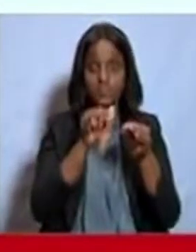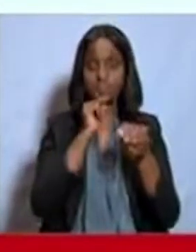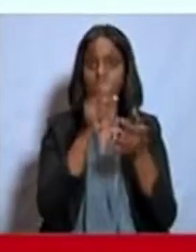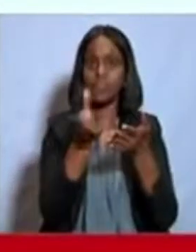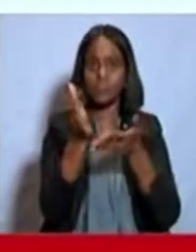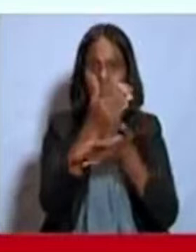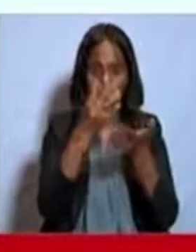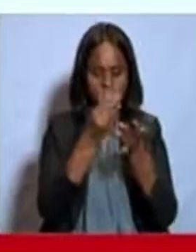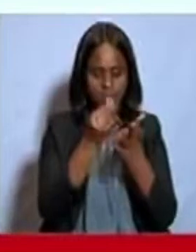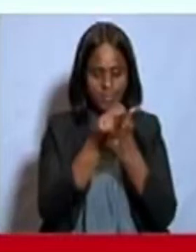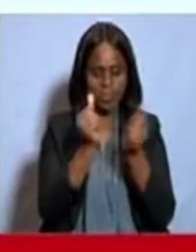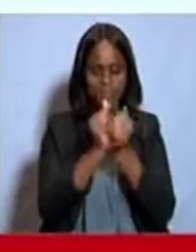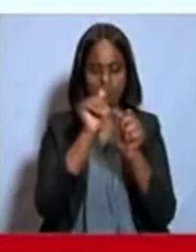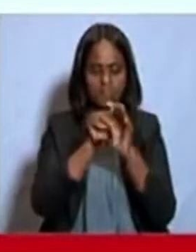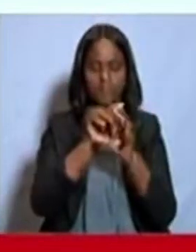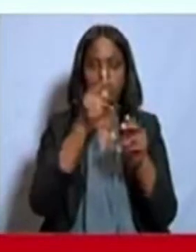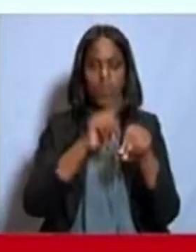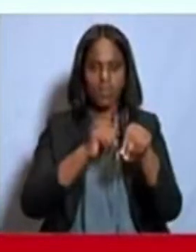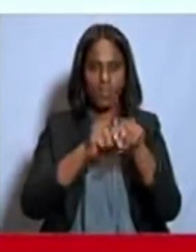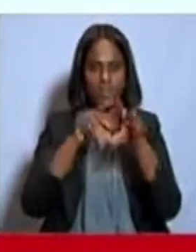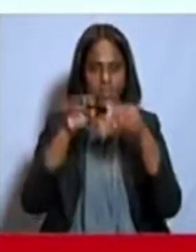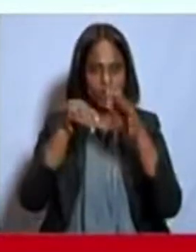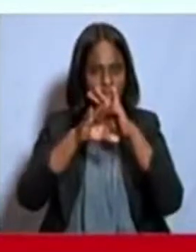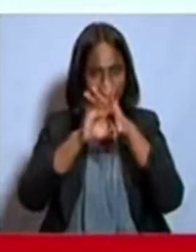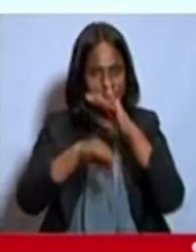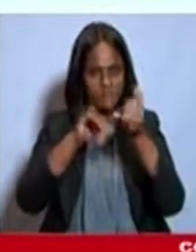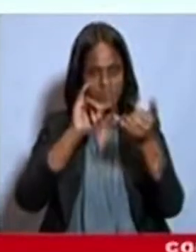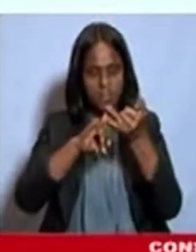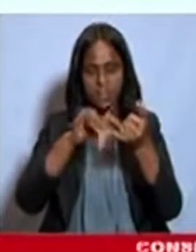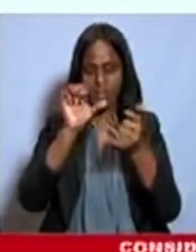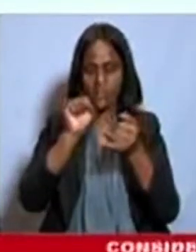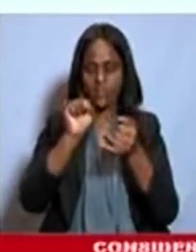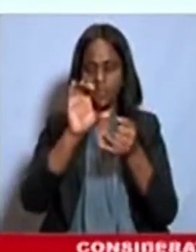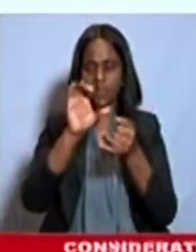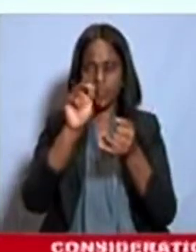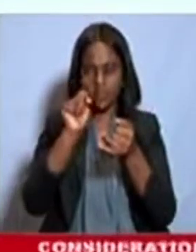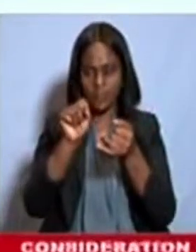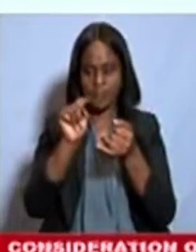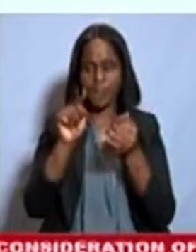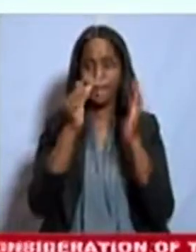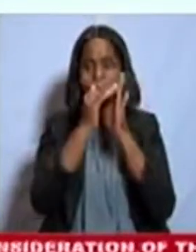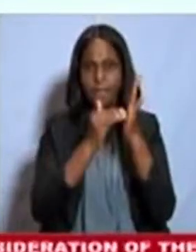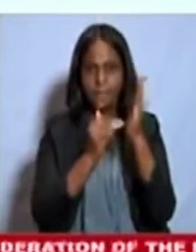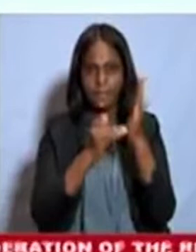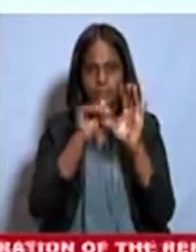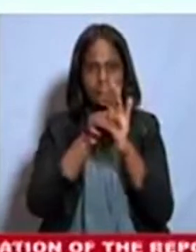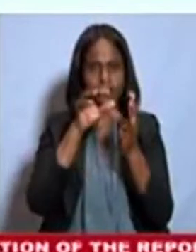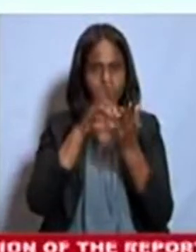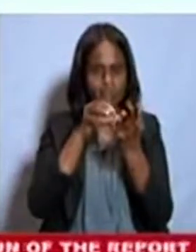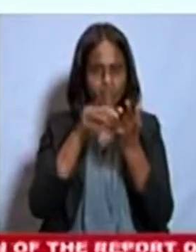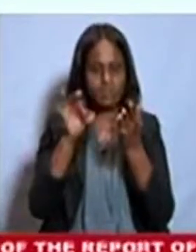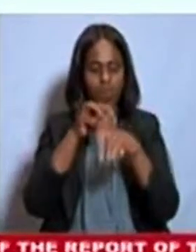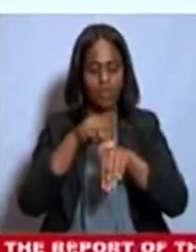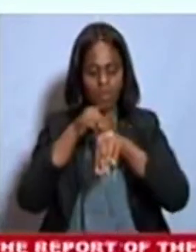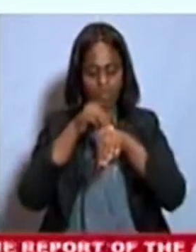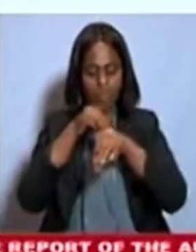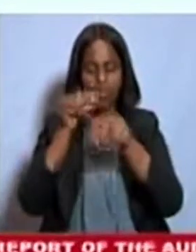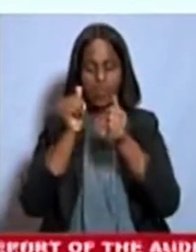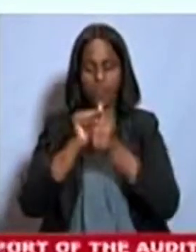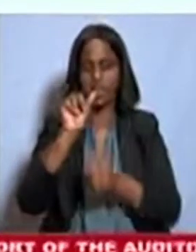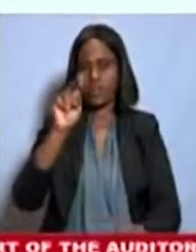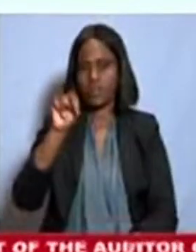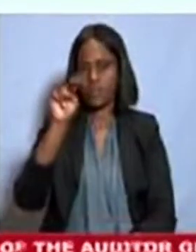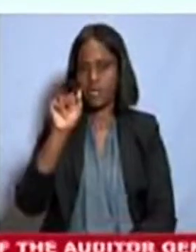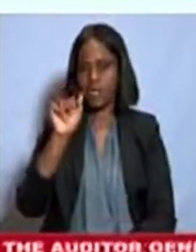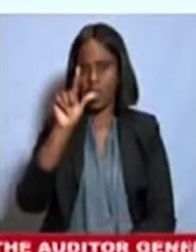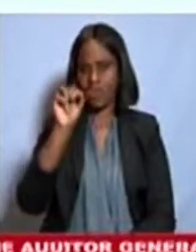within the stipulated time frame provided for in the Social Cash Transfer Guidelines. In the case of Mongu and Nalolo, the delay